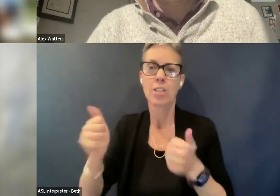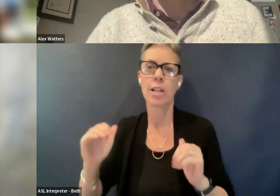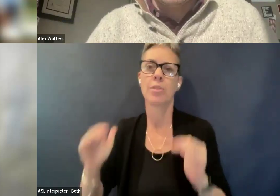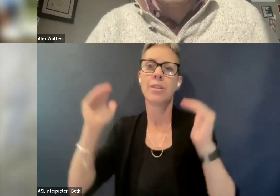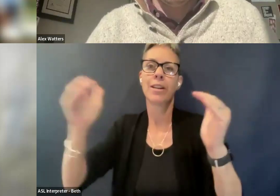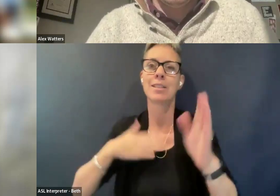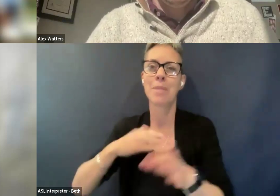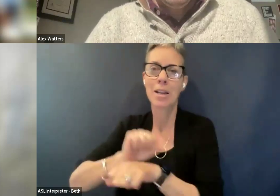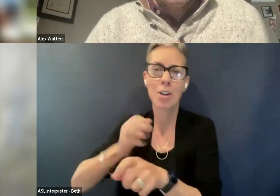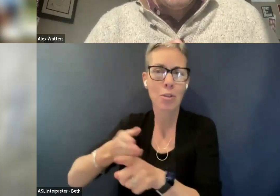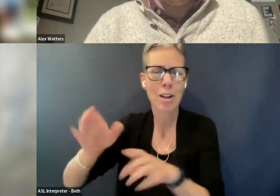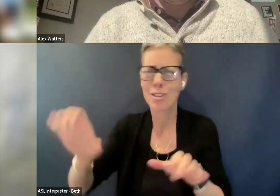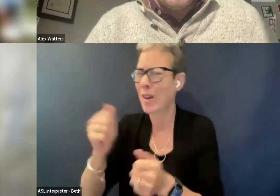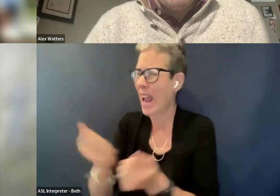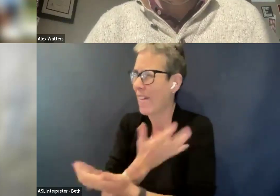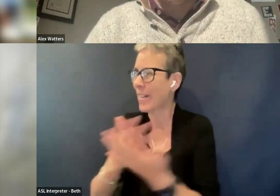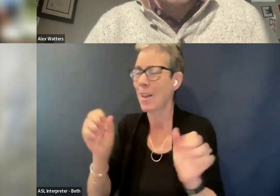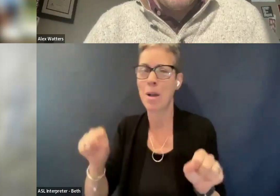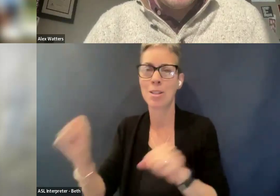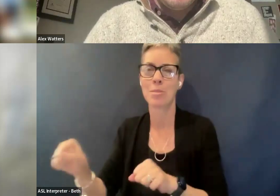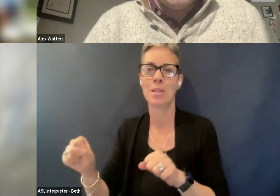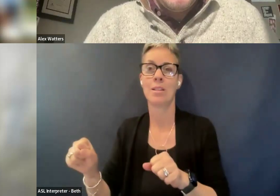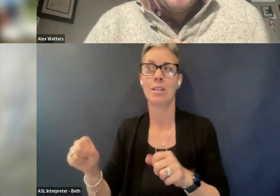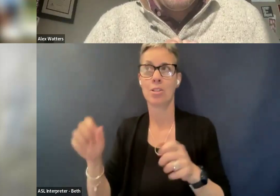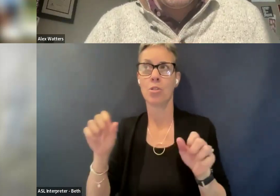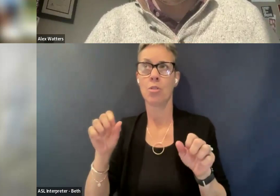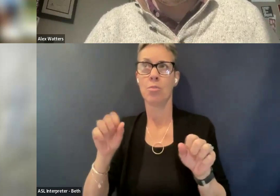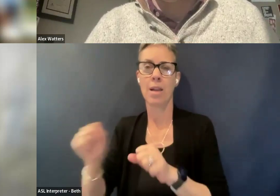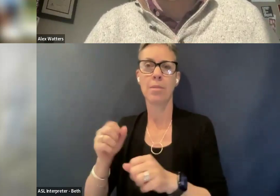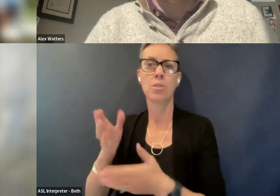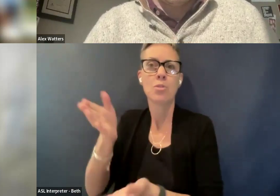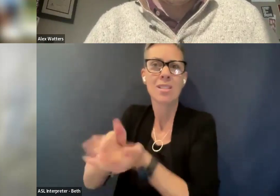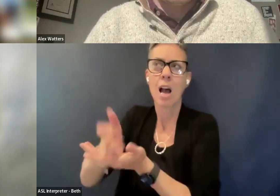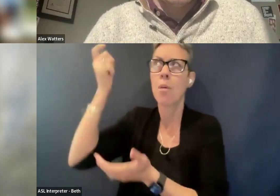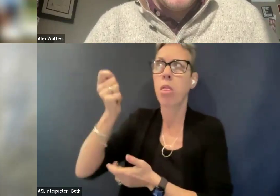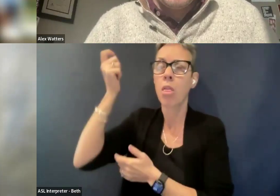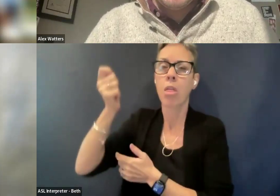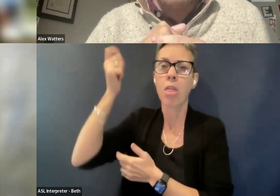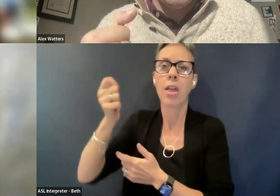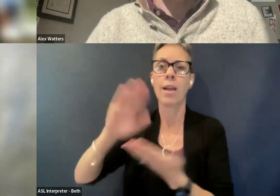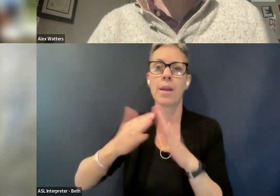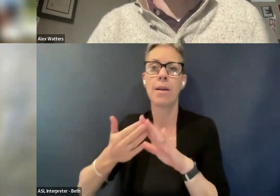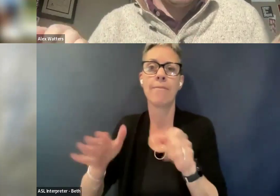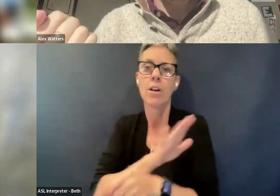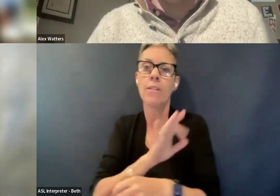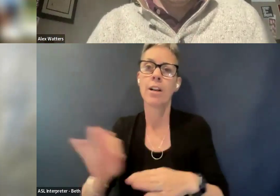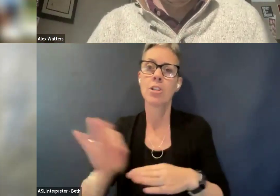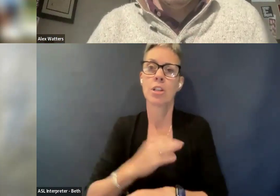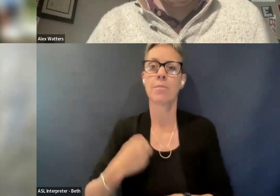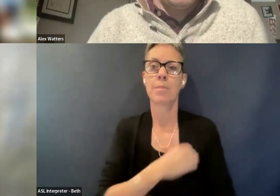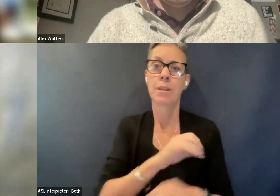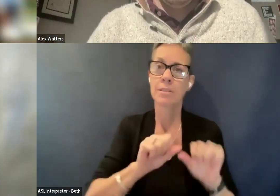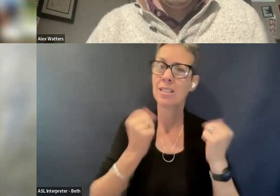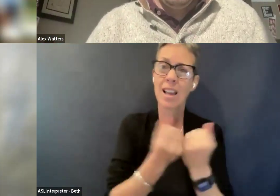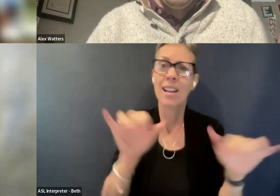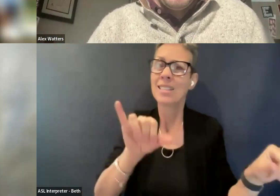doing everything that I could to be able to get off of services and be a full functioning member of society, as much of anyone